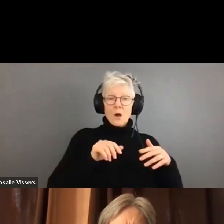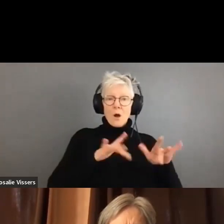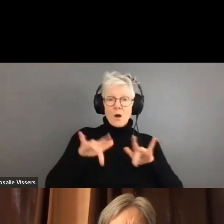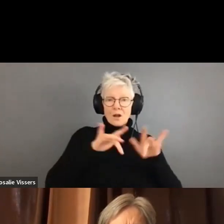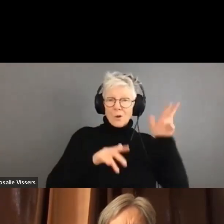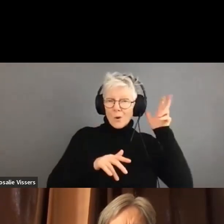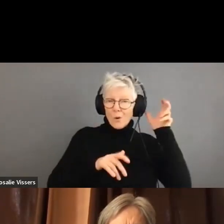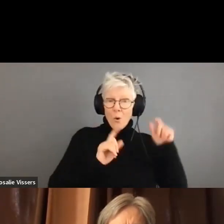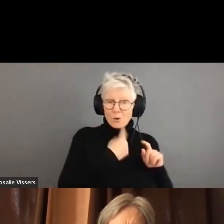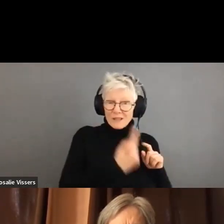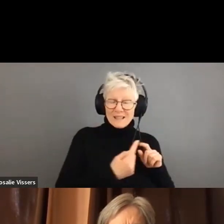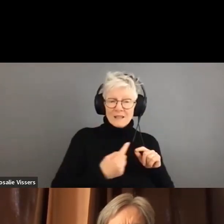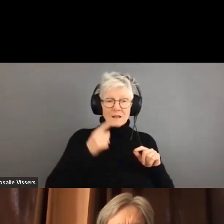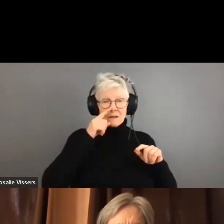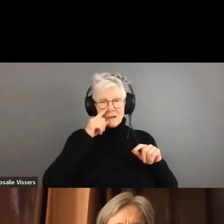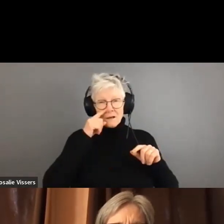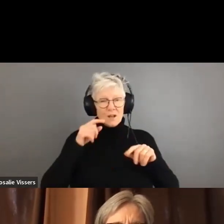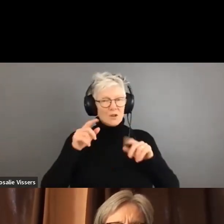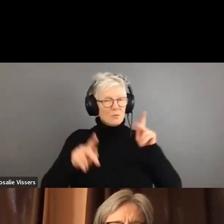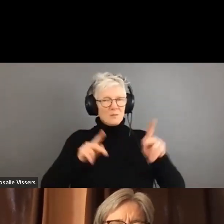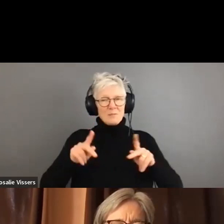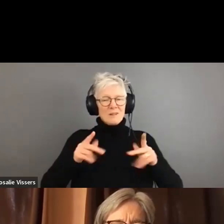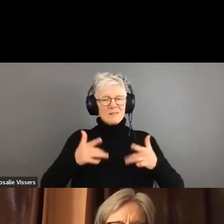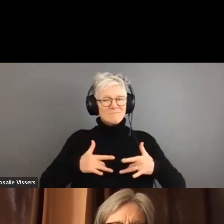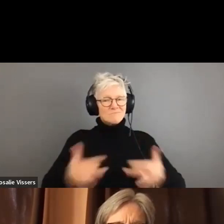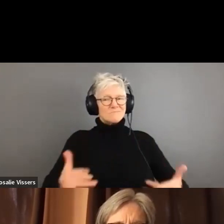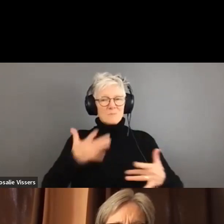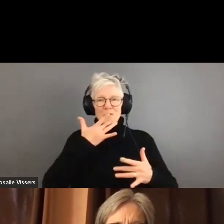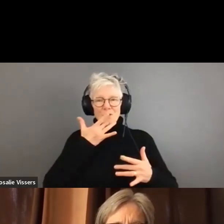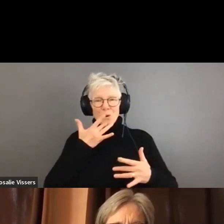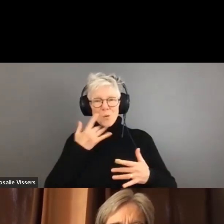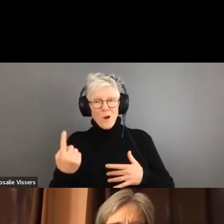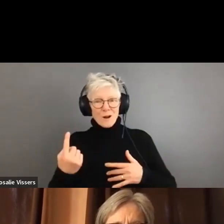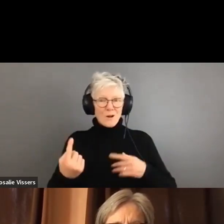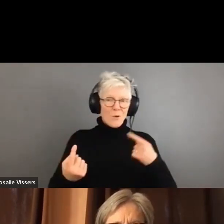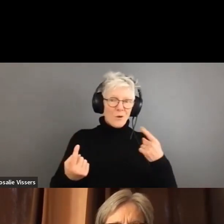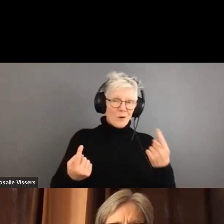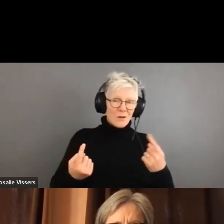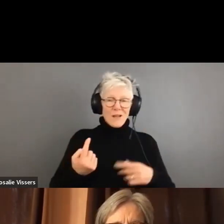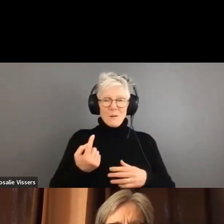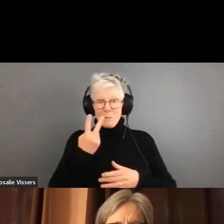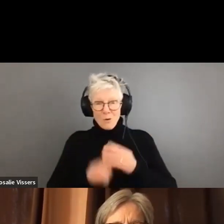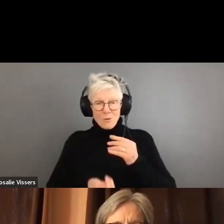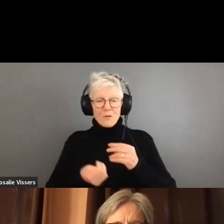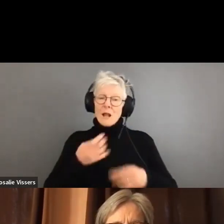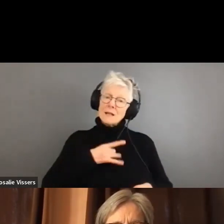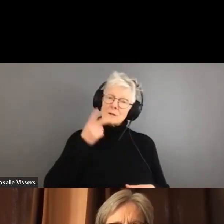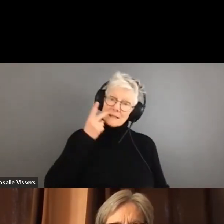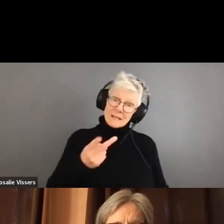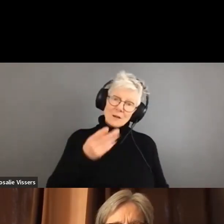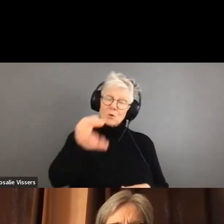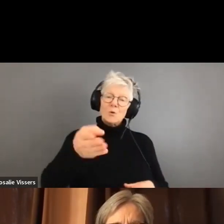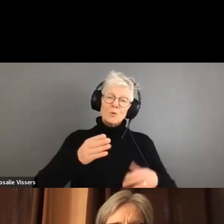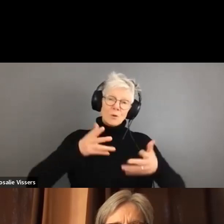with doing just an audio podcast, or are they more comfortable being able to see you and interact with